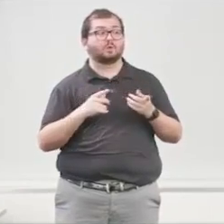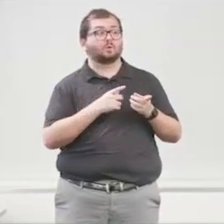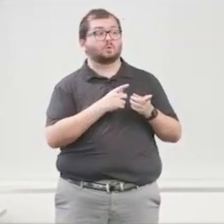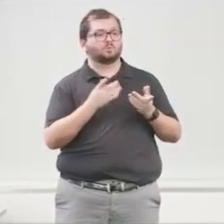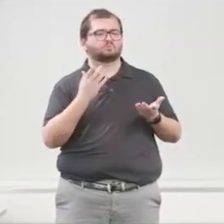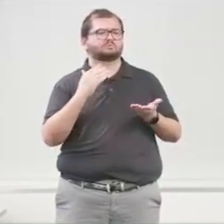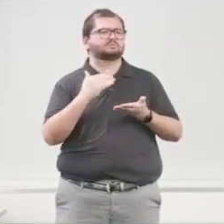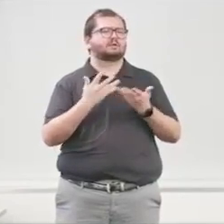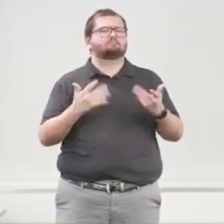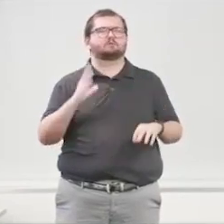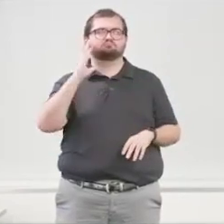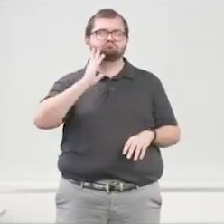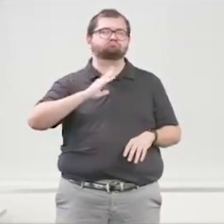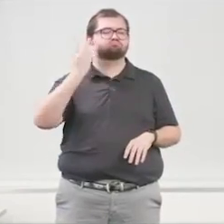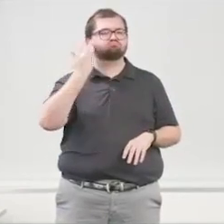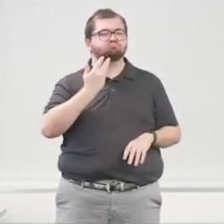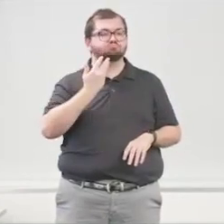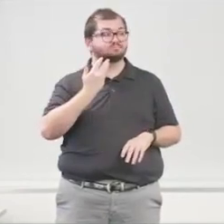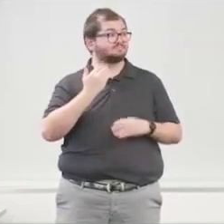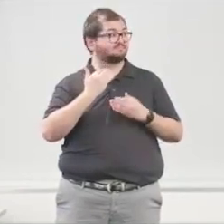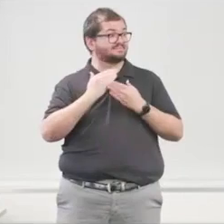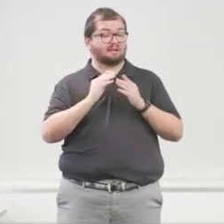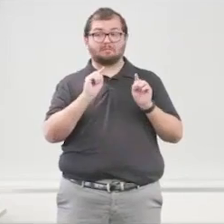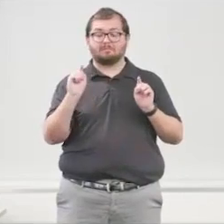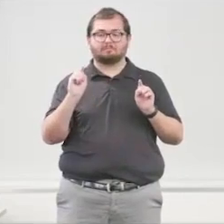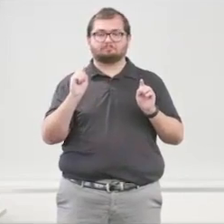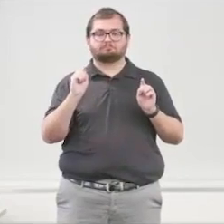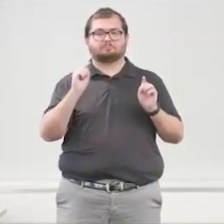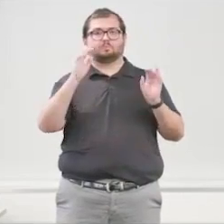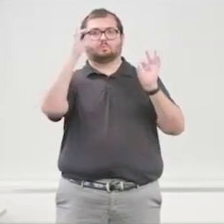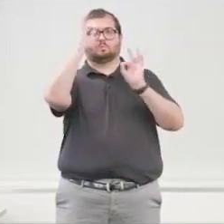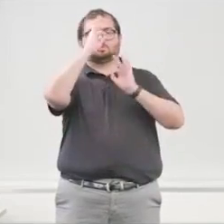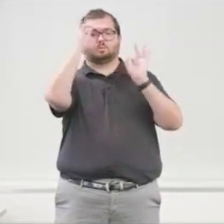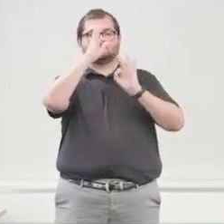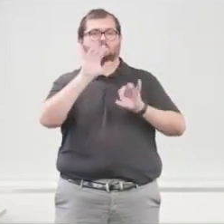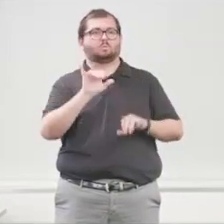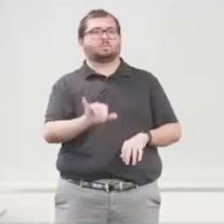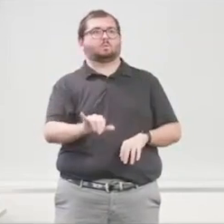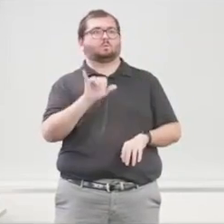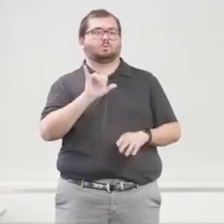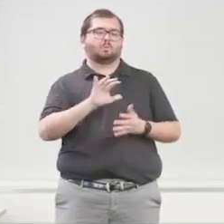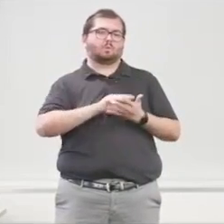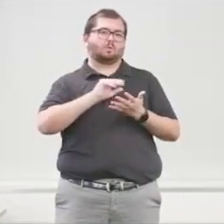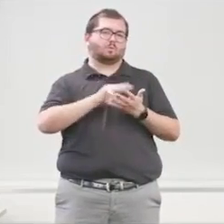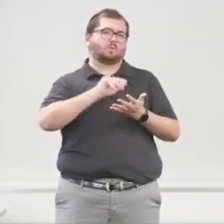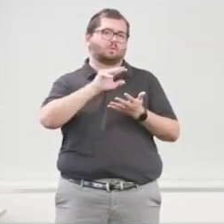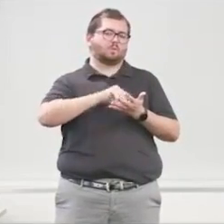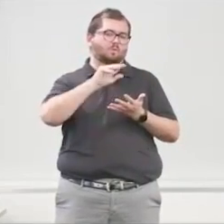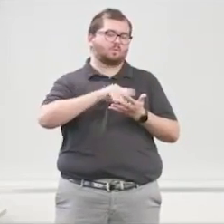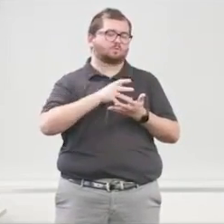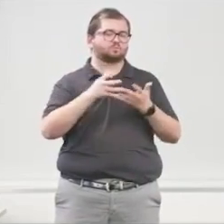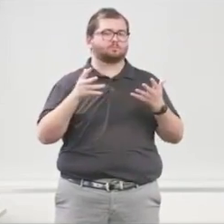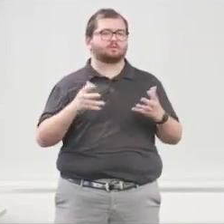this. Others that are here today, I hope that this is going to be an eye-opening presentation talking about how we